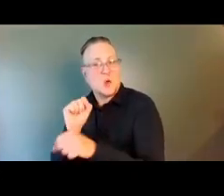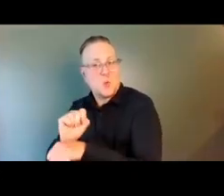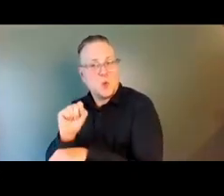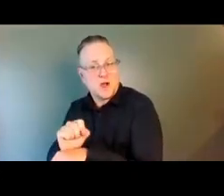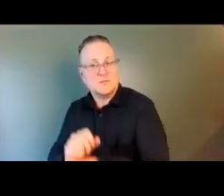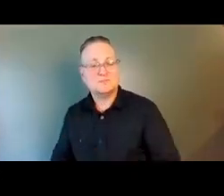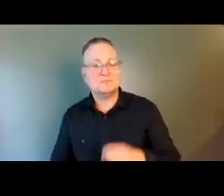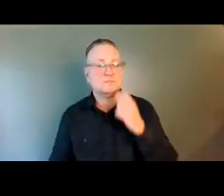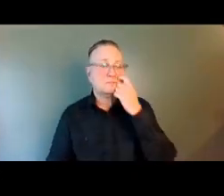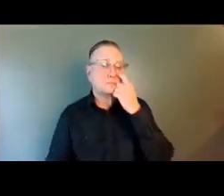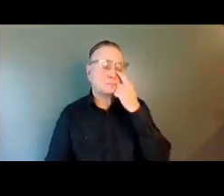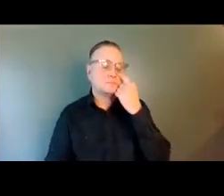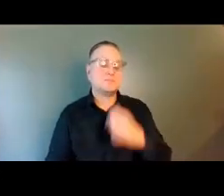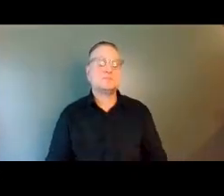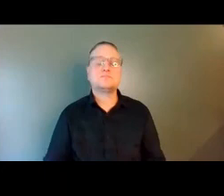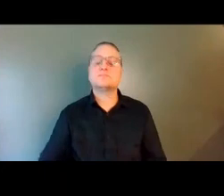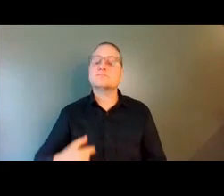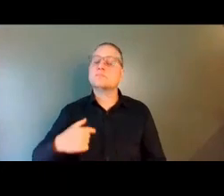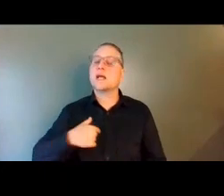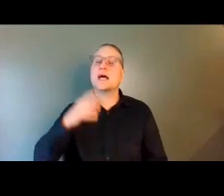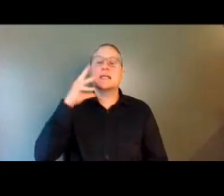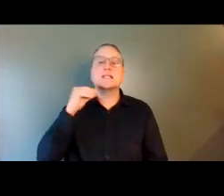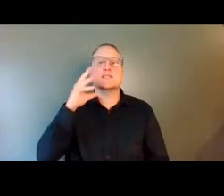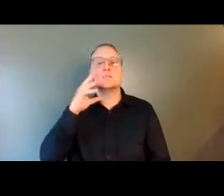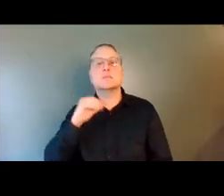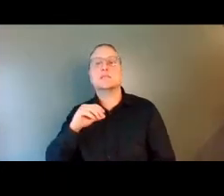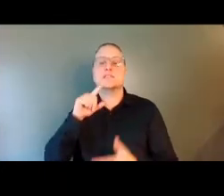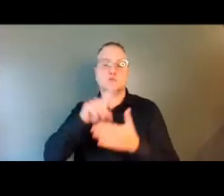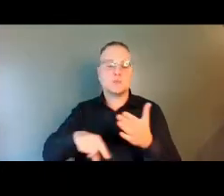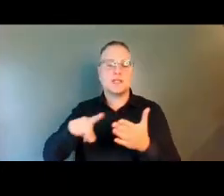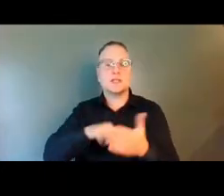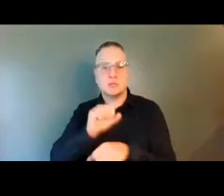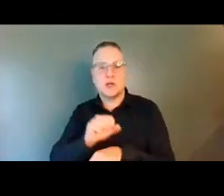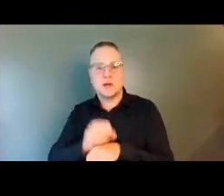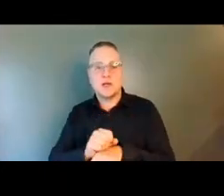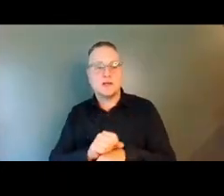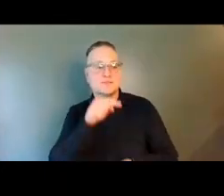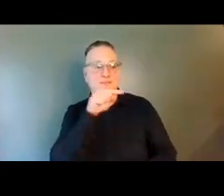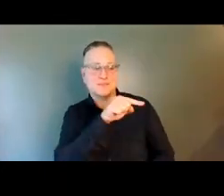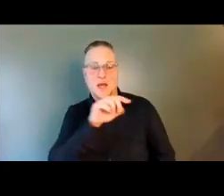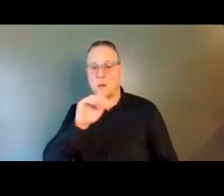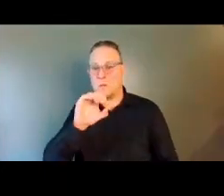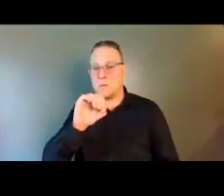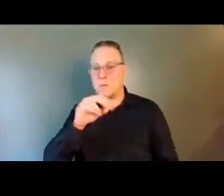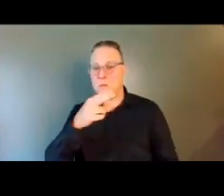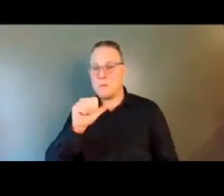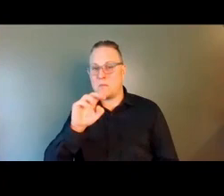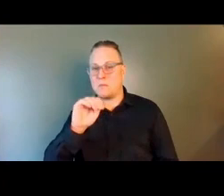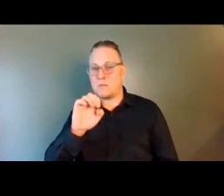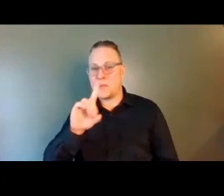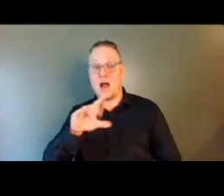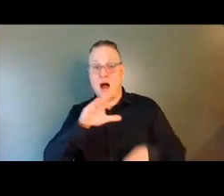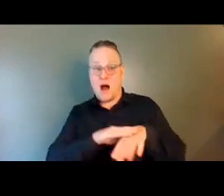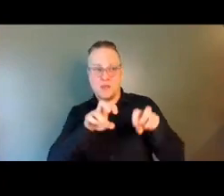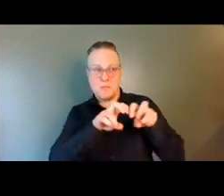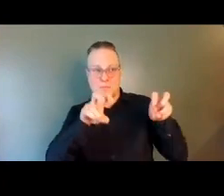After I experienced employment discrimination, my fellow panelist, Mohamed, encouraged me to talk with reporters, and when the opportunity came